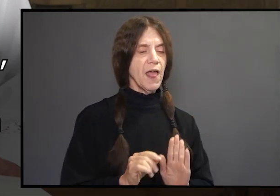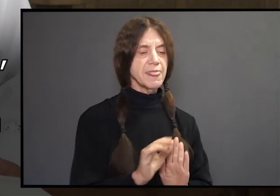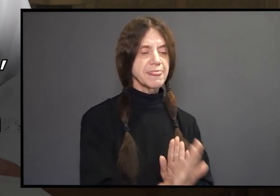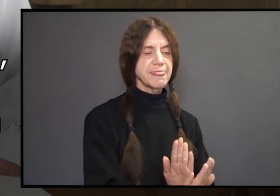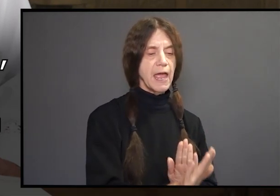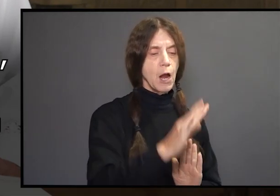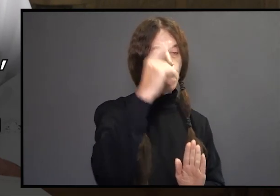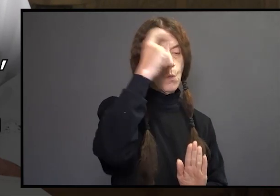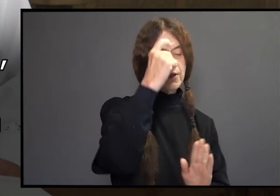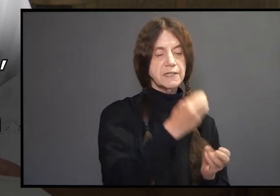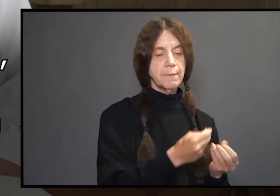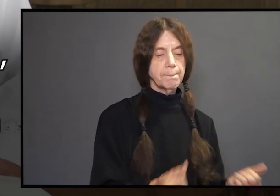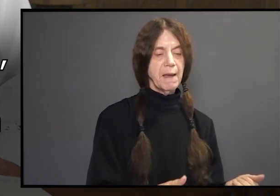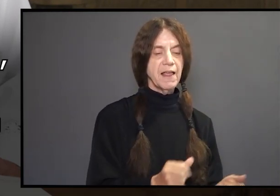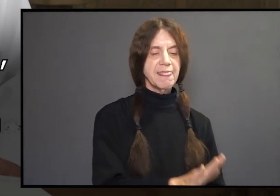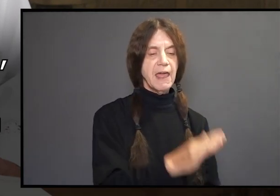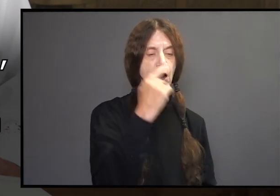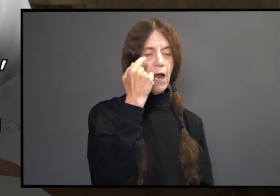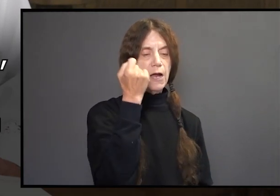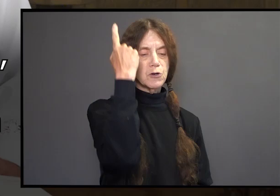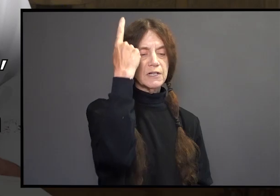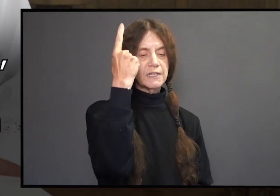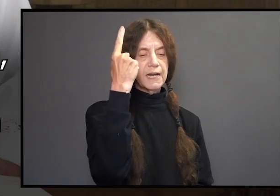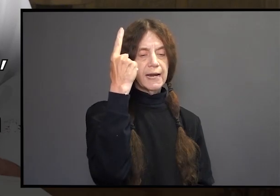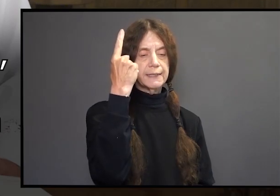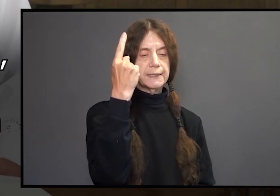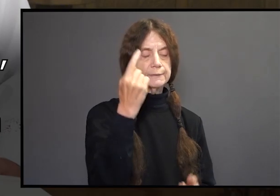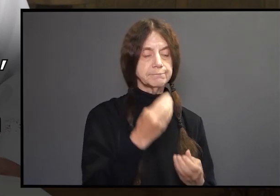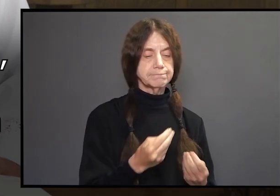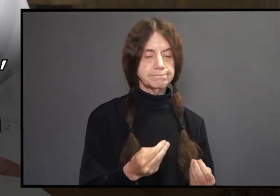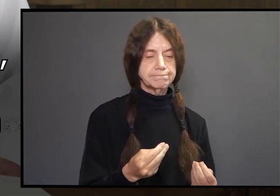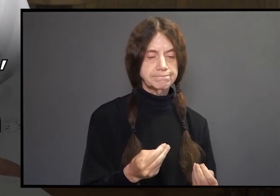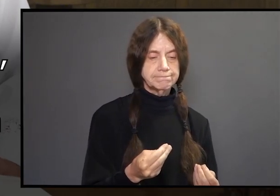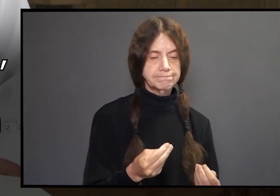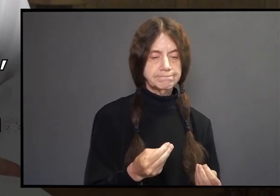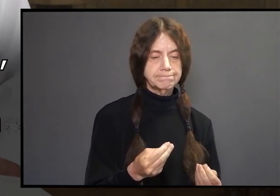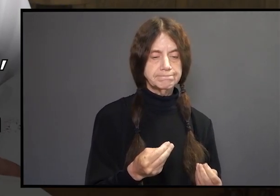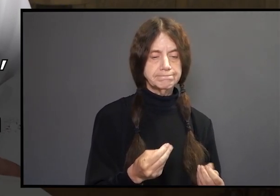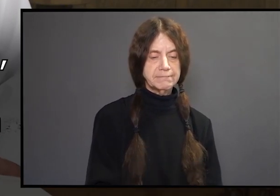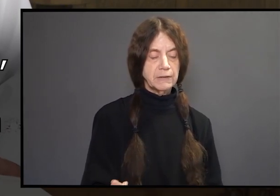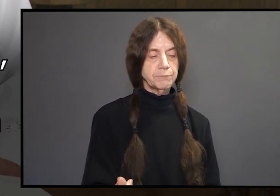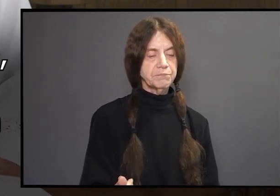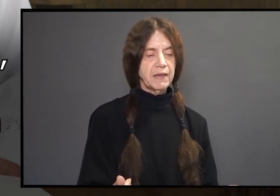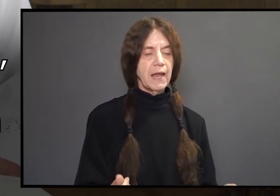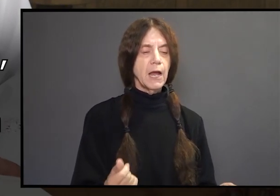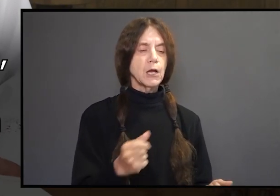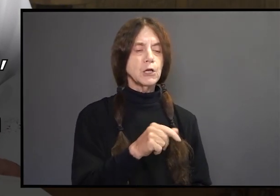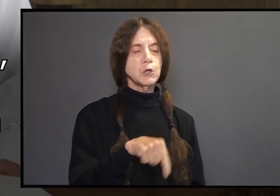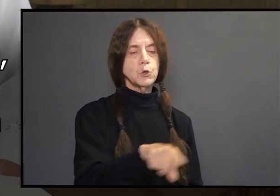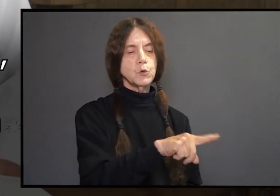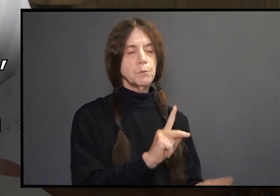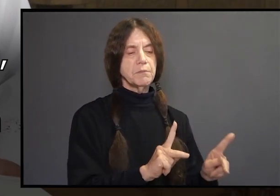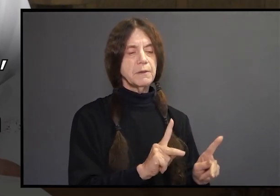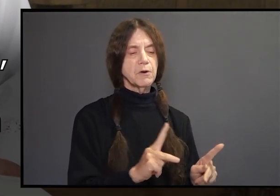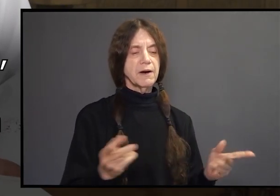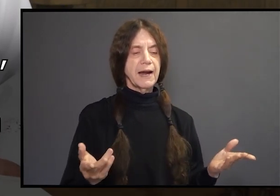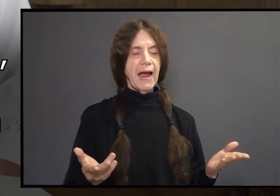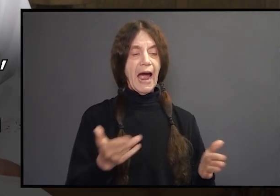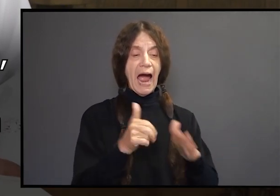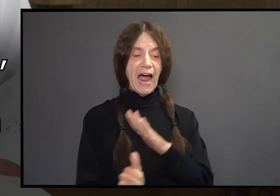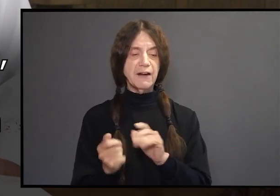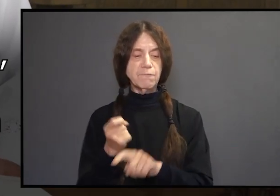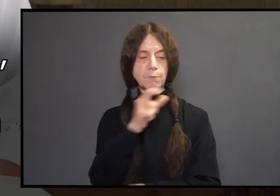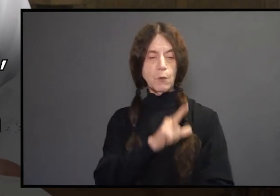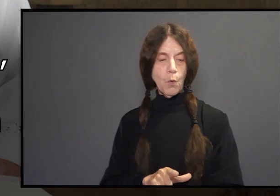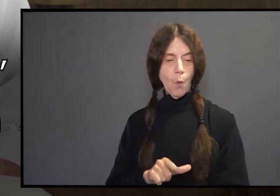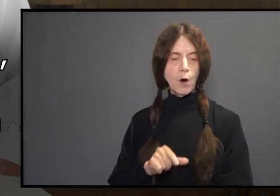men shall perish, and the discernment of their discerning men shall be hidden. Ah, you who hide deep from